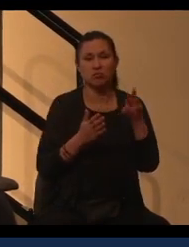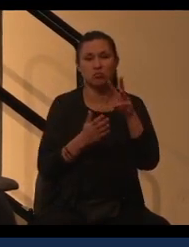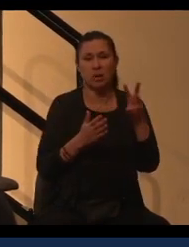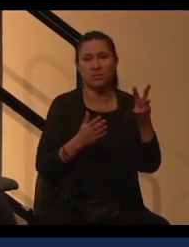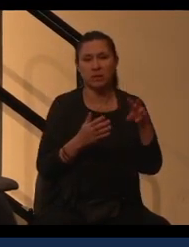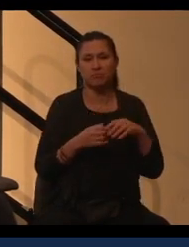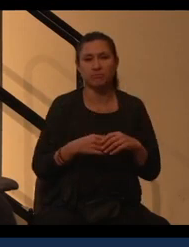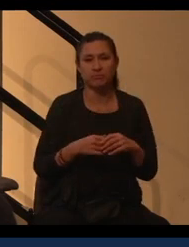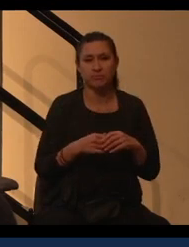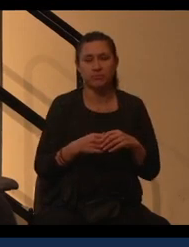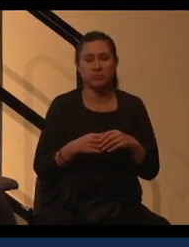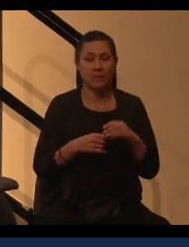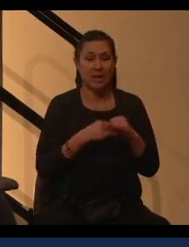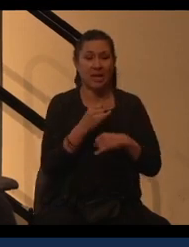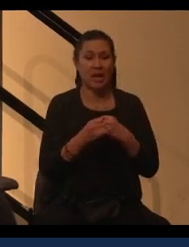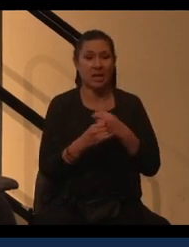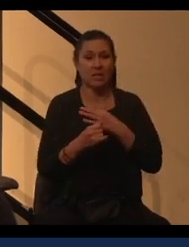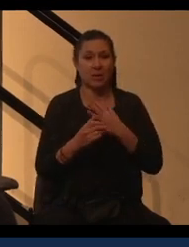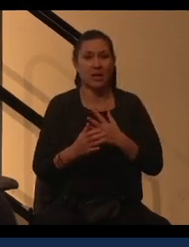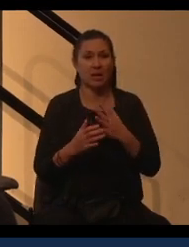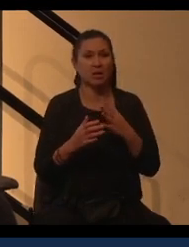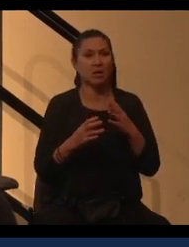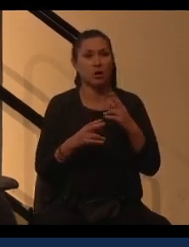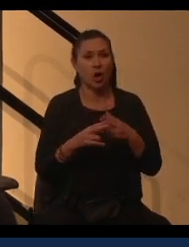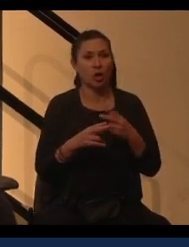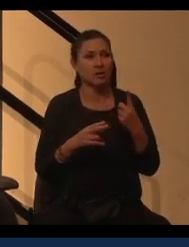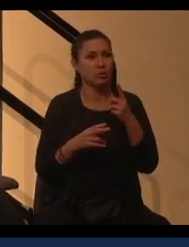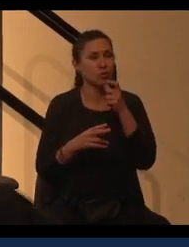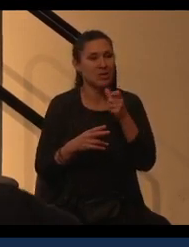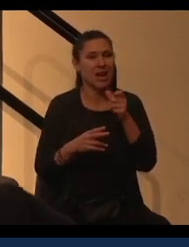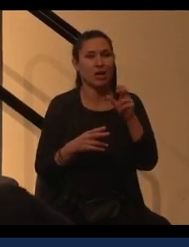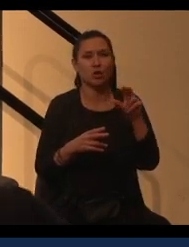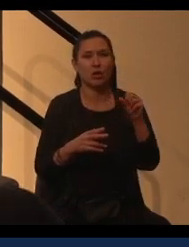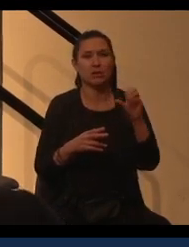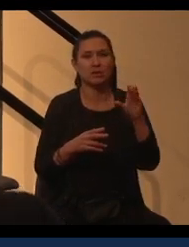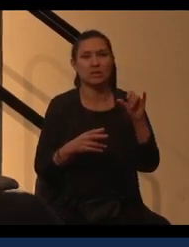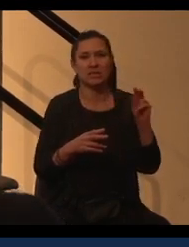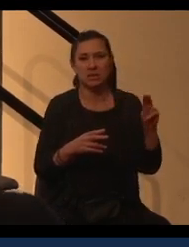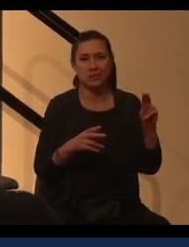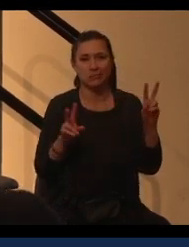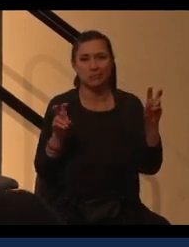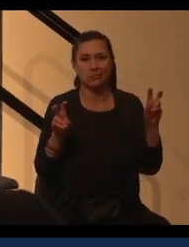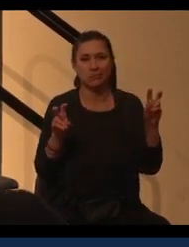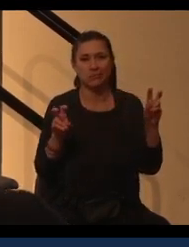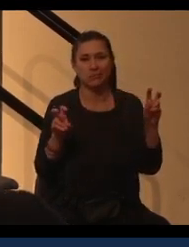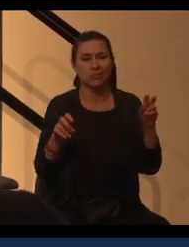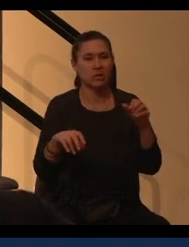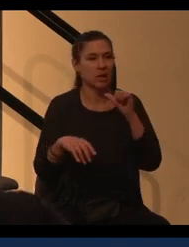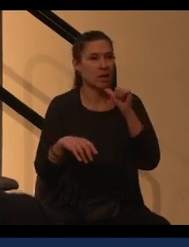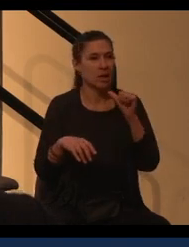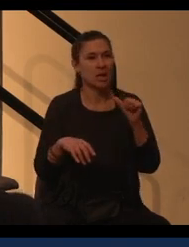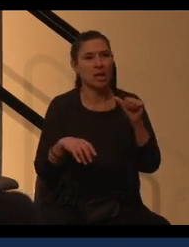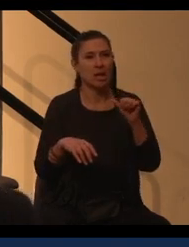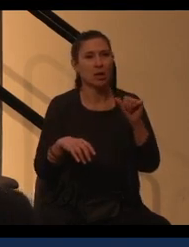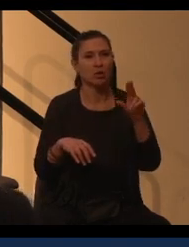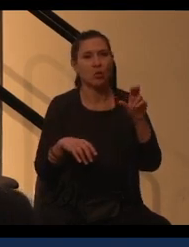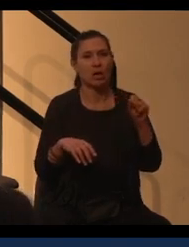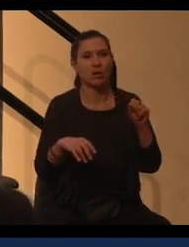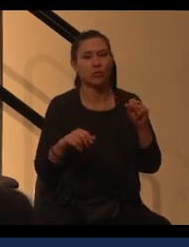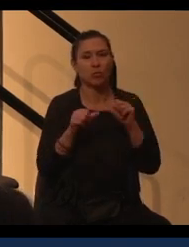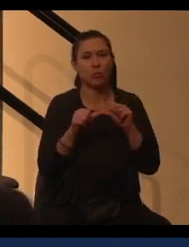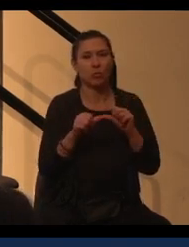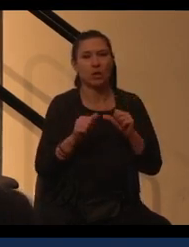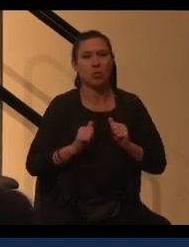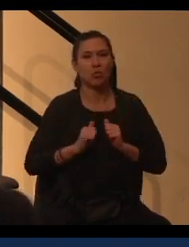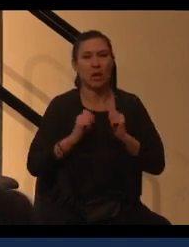an international applicant is defined as someone who's not a US citizen or not a US permanent resident.